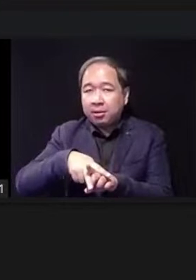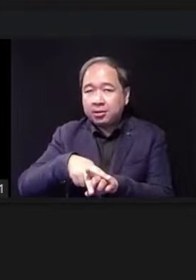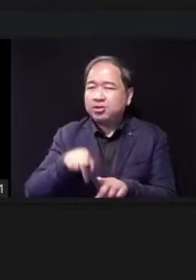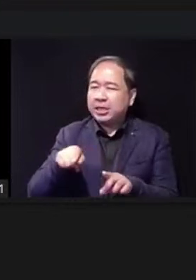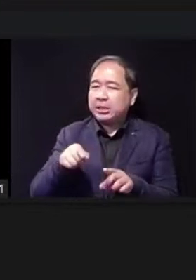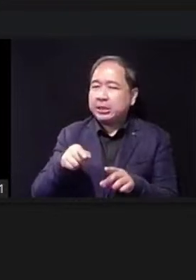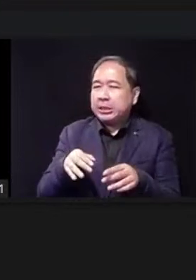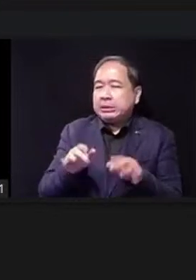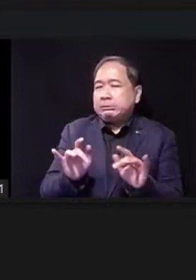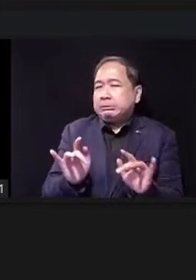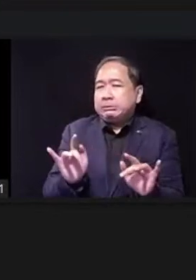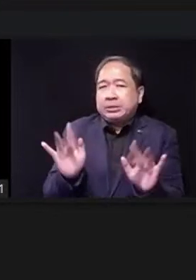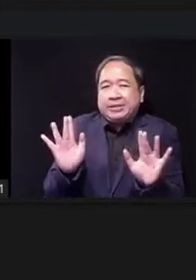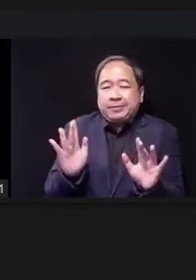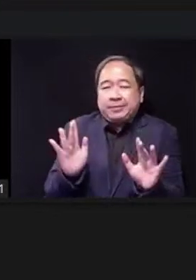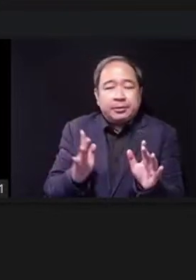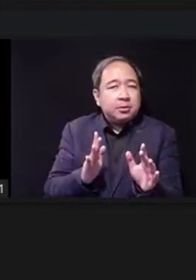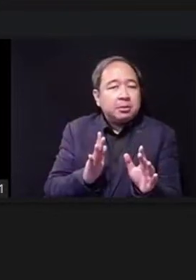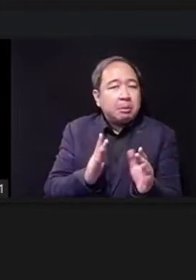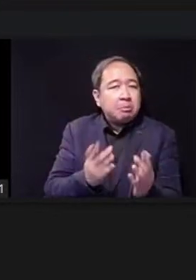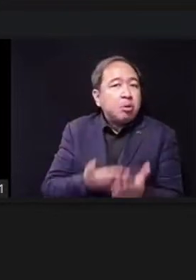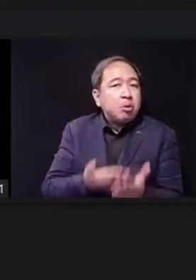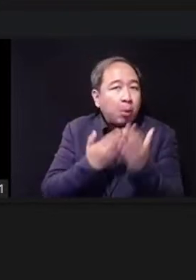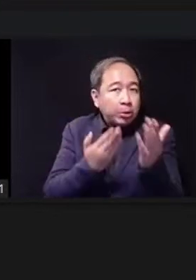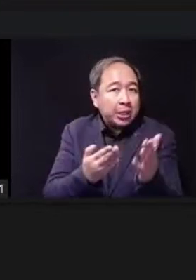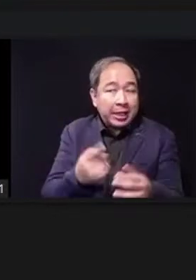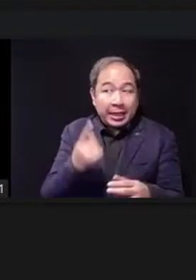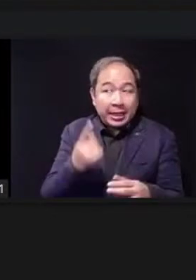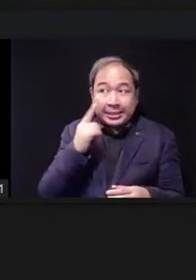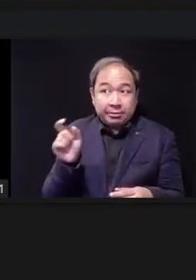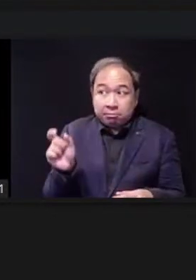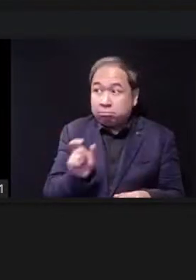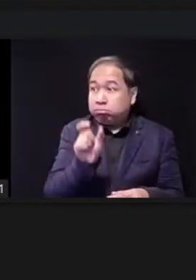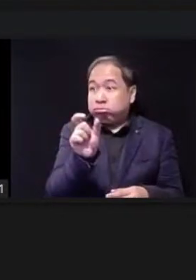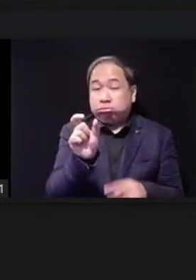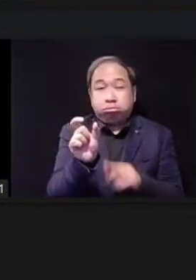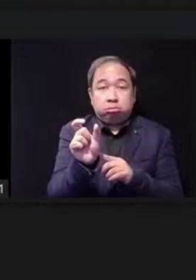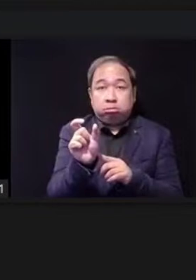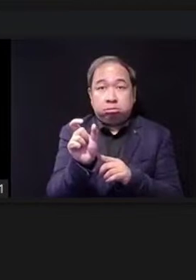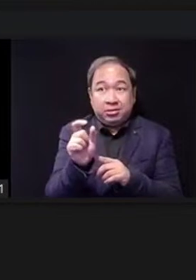proposal. Were applicable. It doesn't harm the text itself, and it